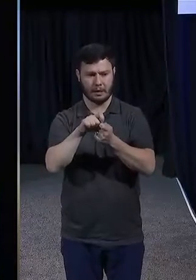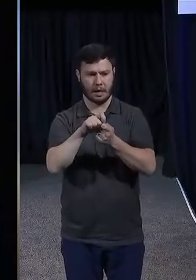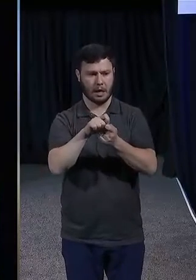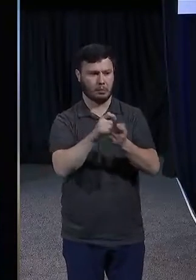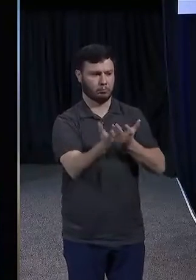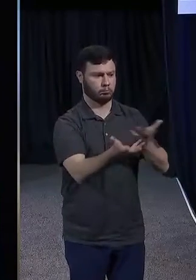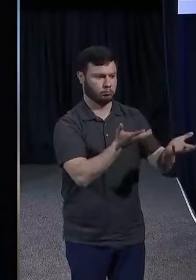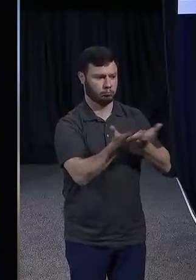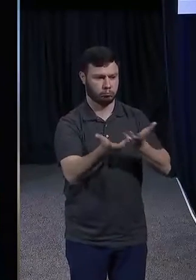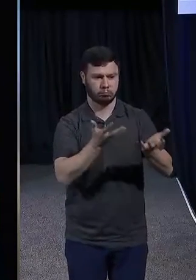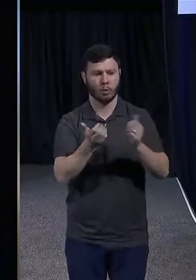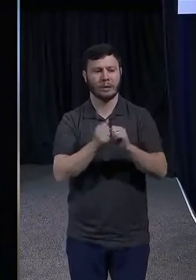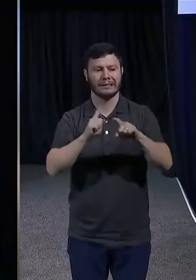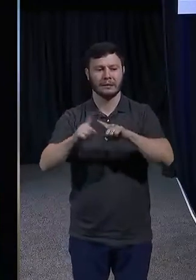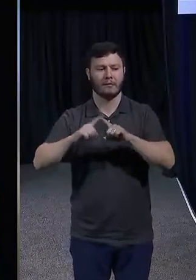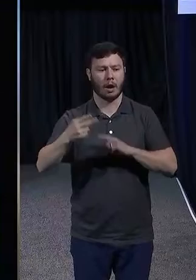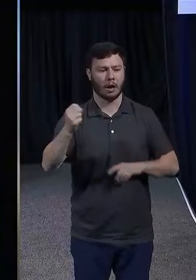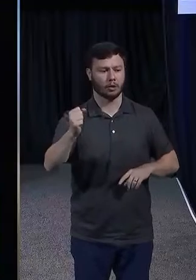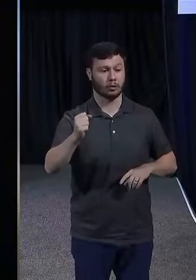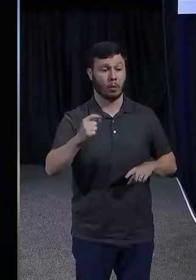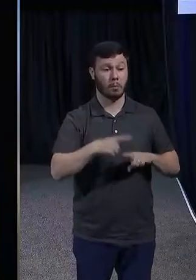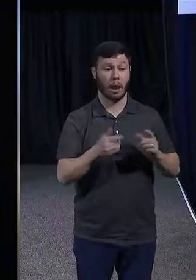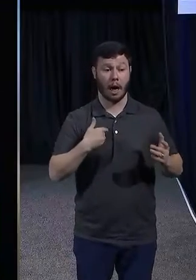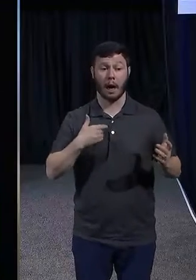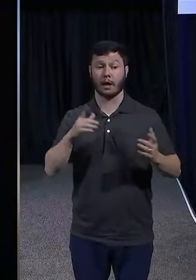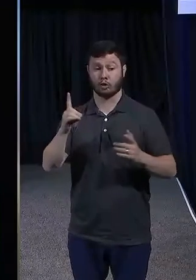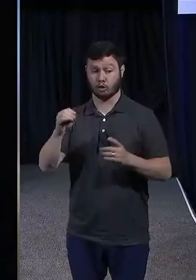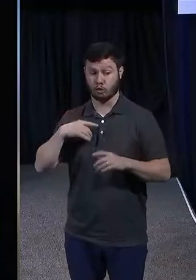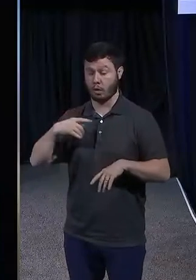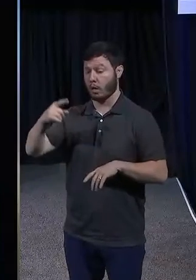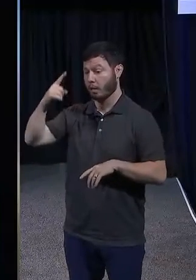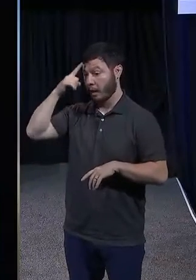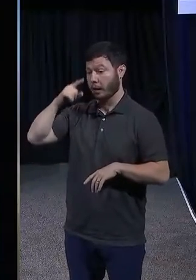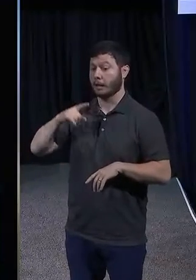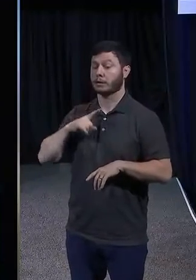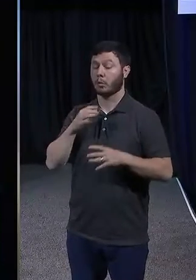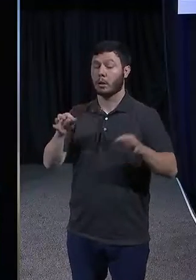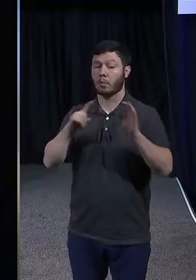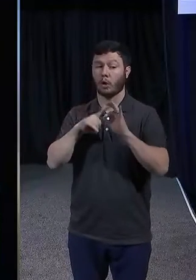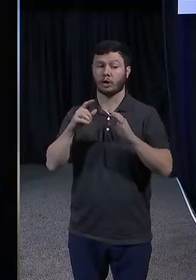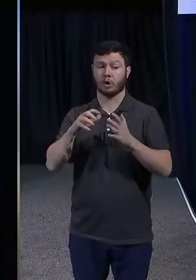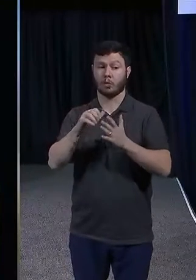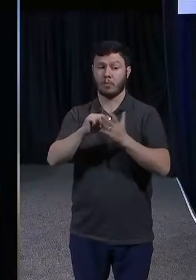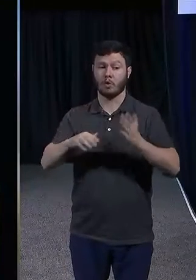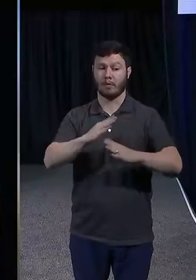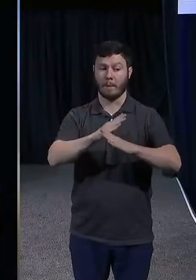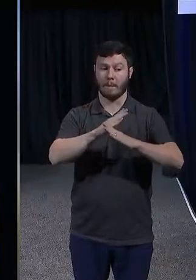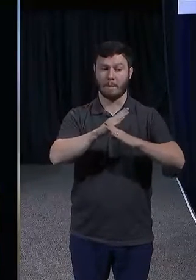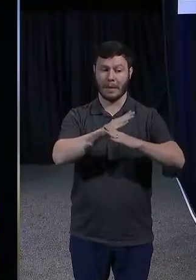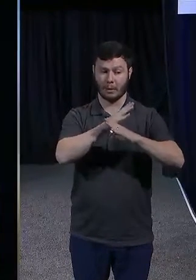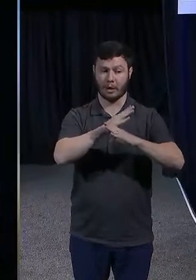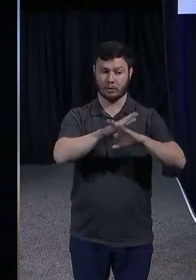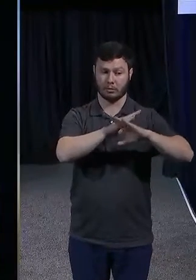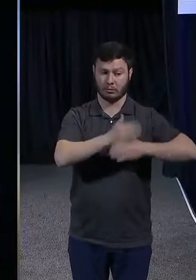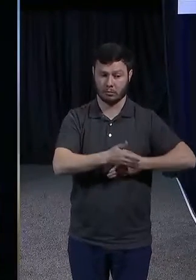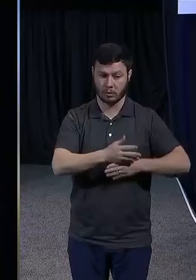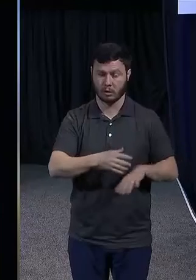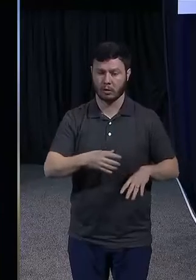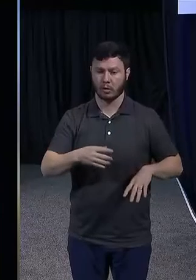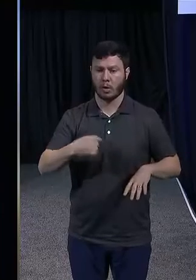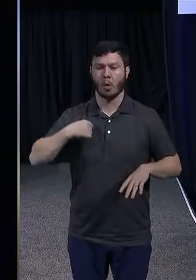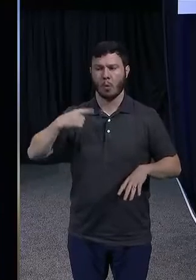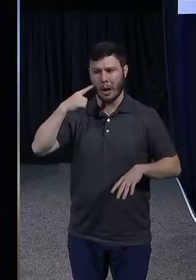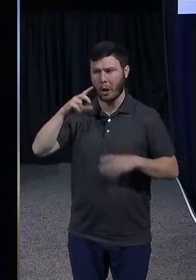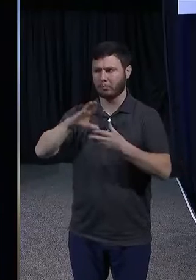high schools. But I also think that it's important for them to remove some barriers. And we heard about standardized